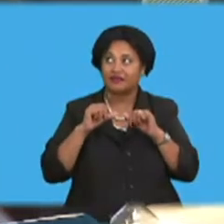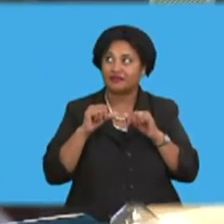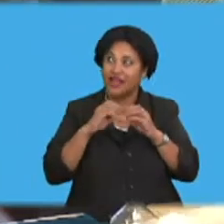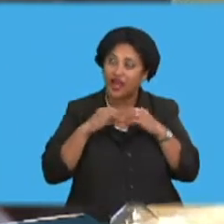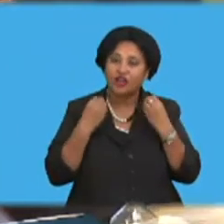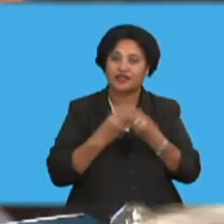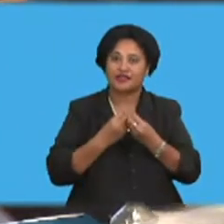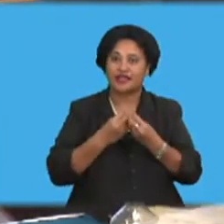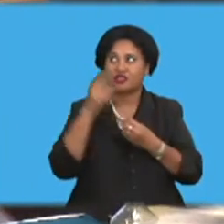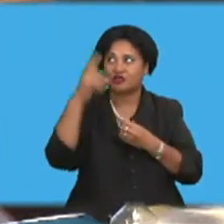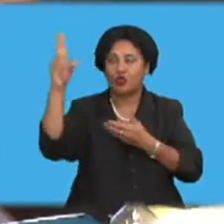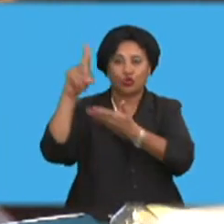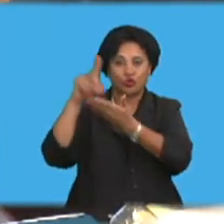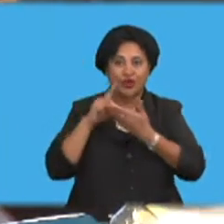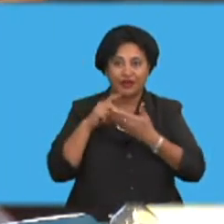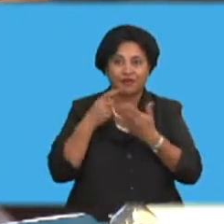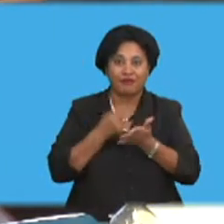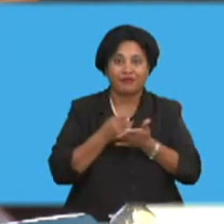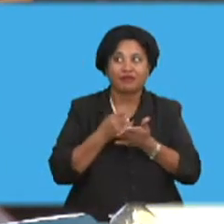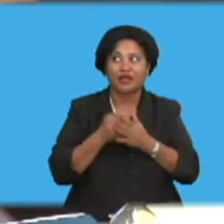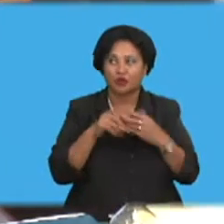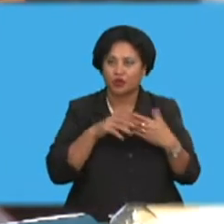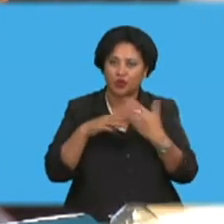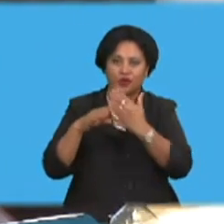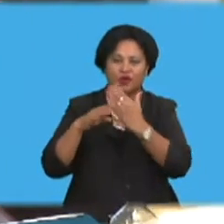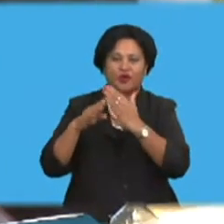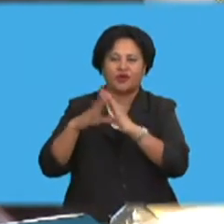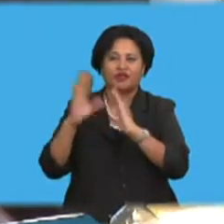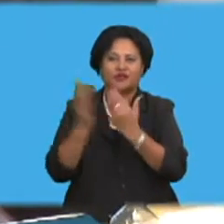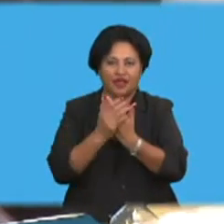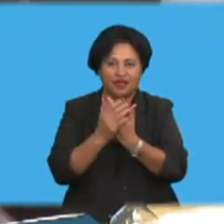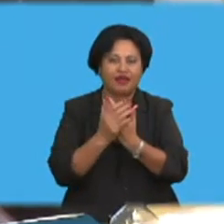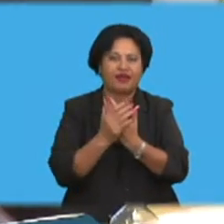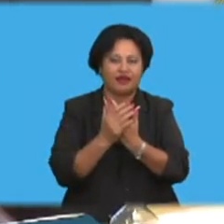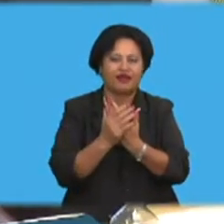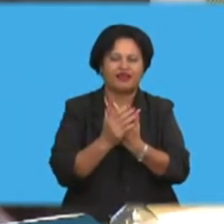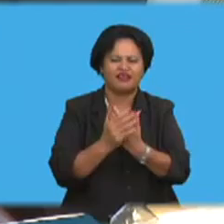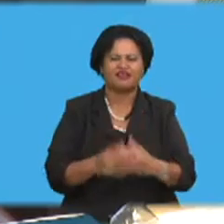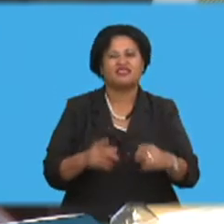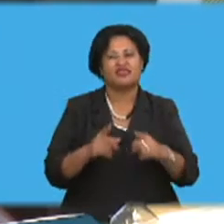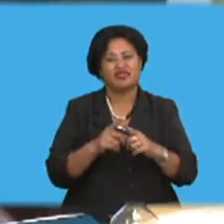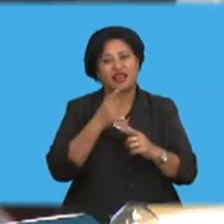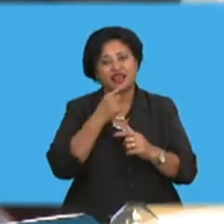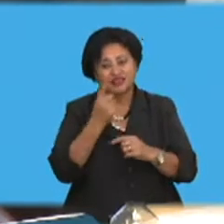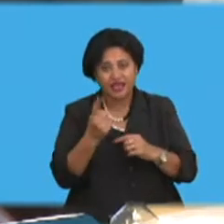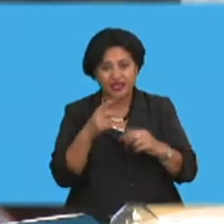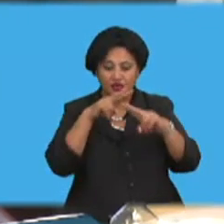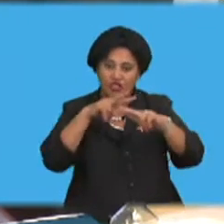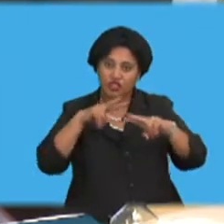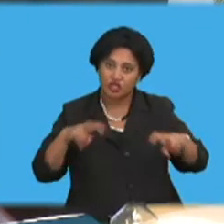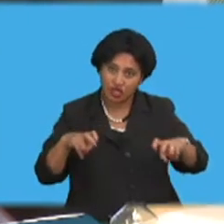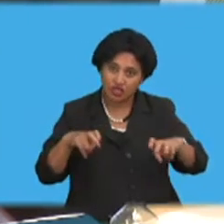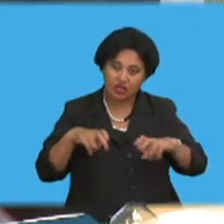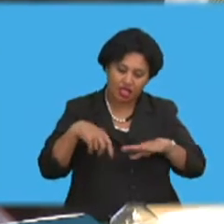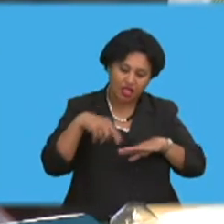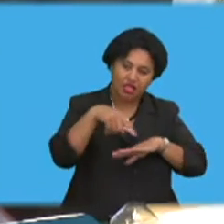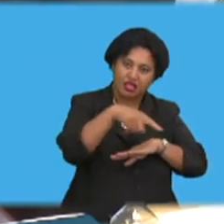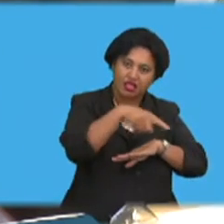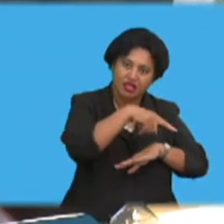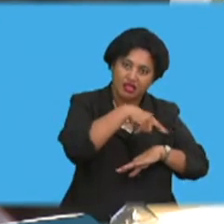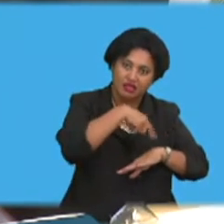we are working together because, as I've stated, research is time-consuming and, of